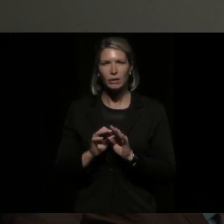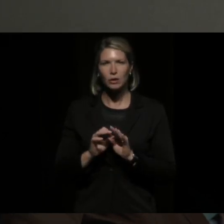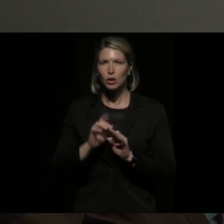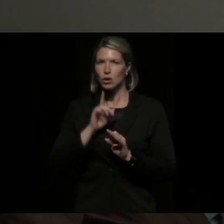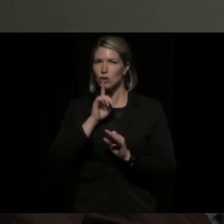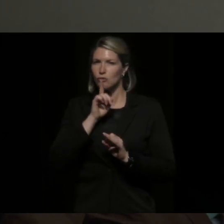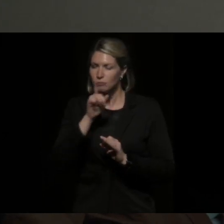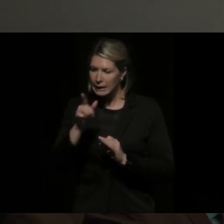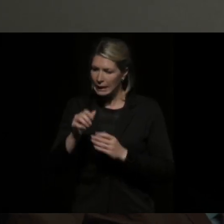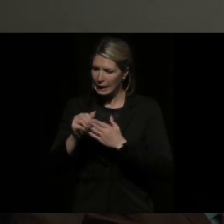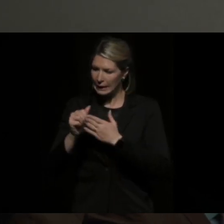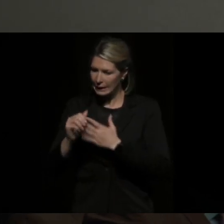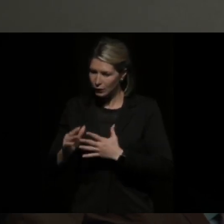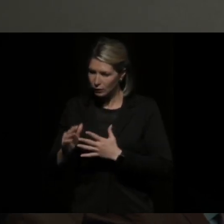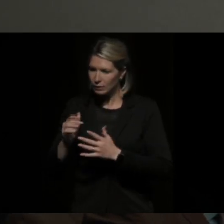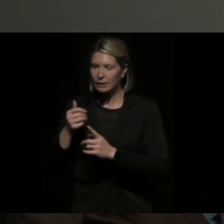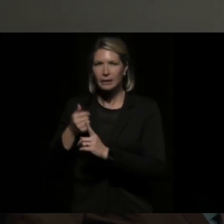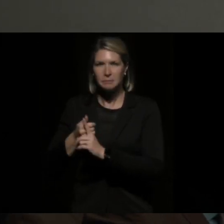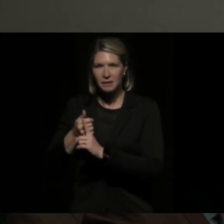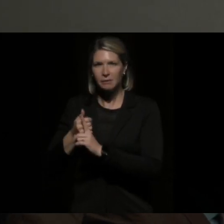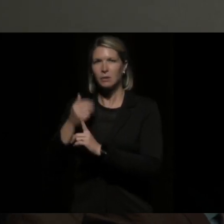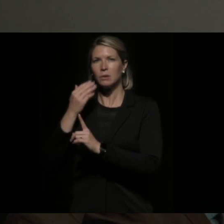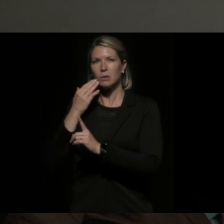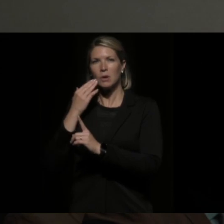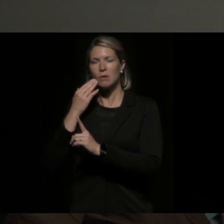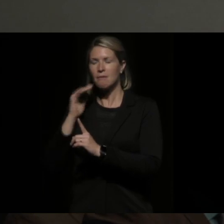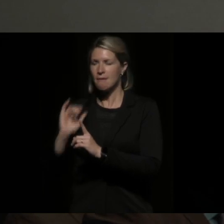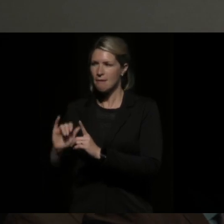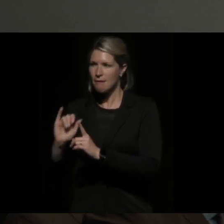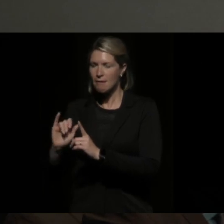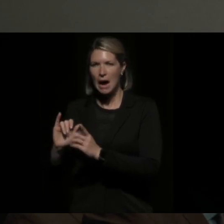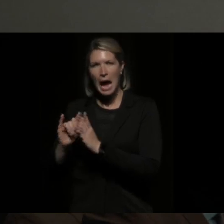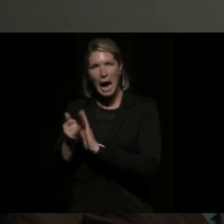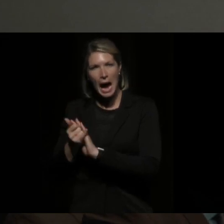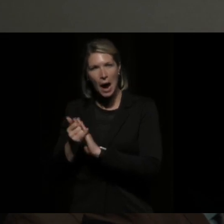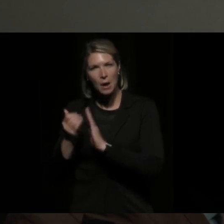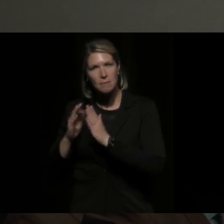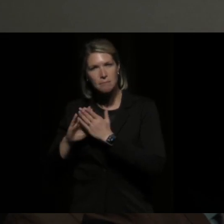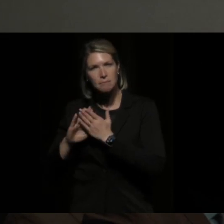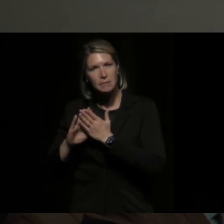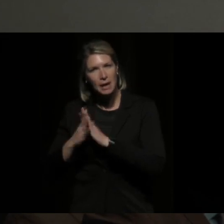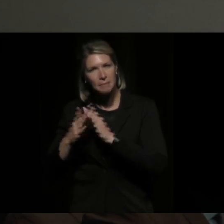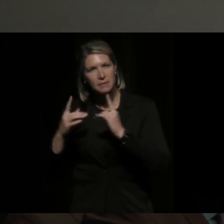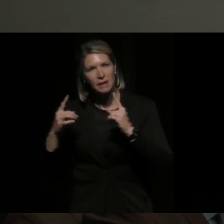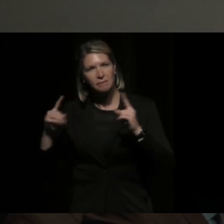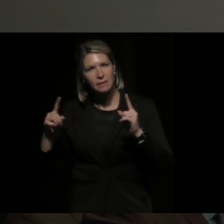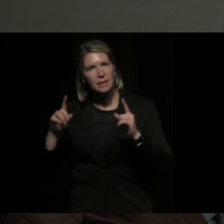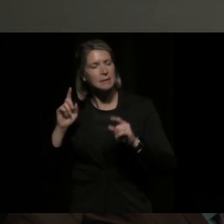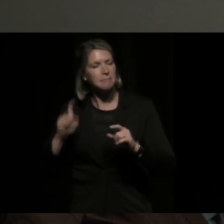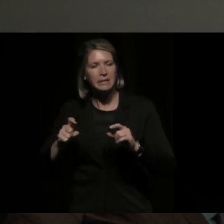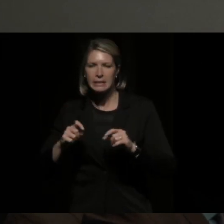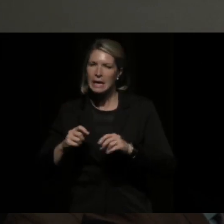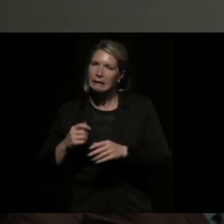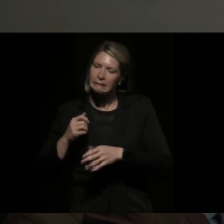and they detest all who reach what they call success by climbing over others at all costs.